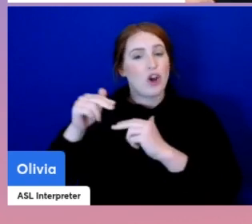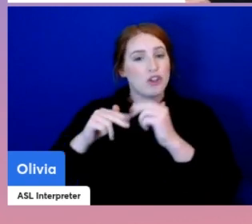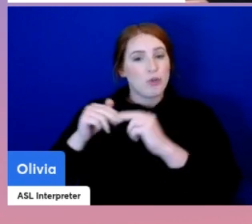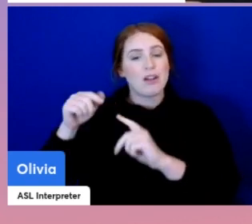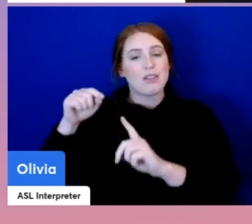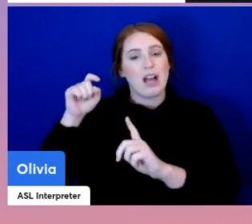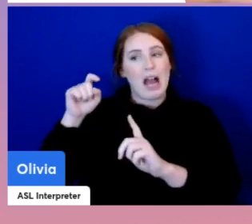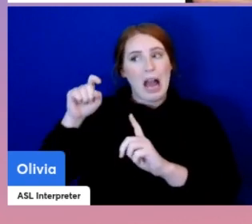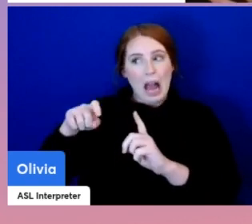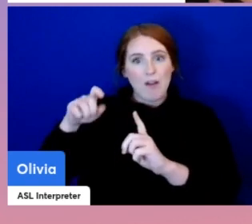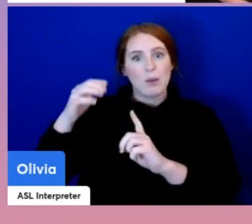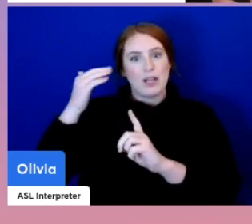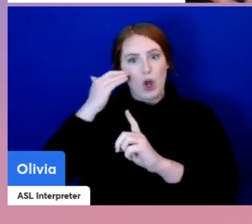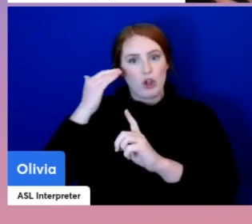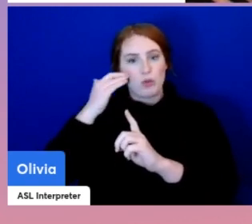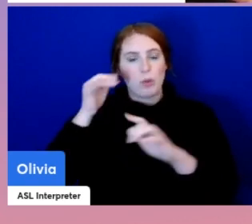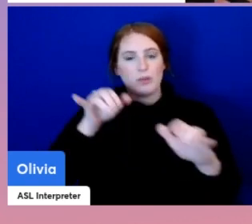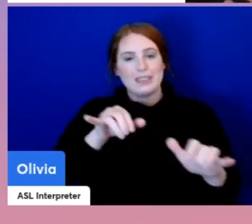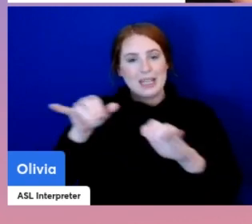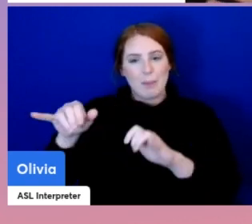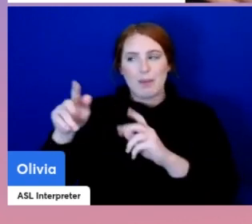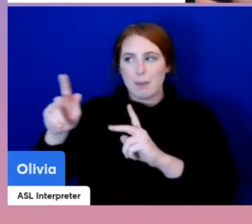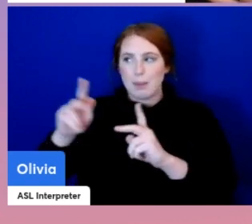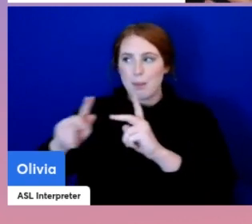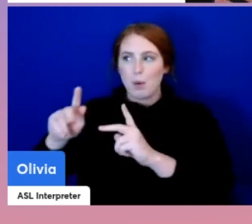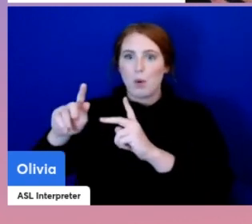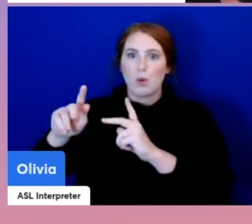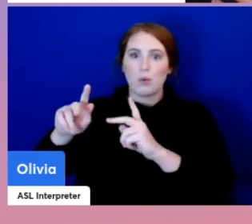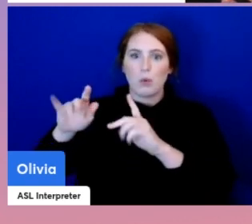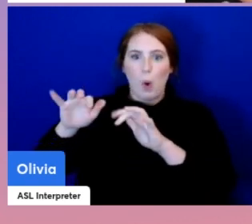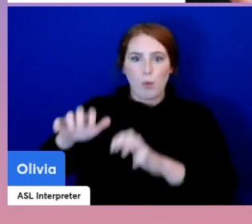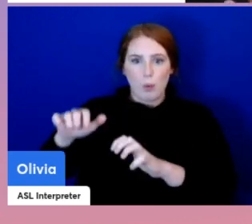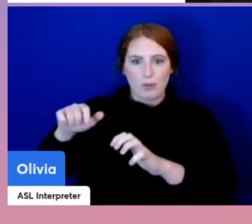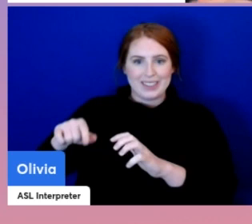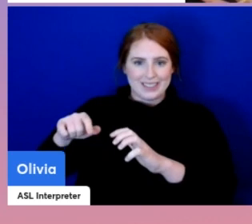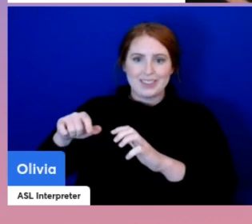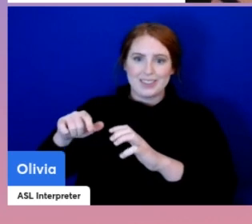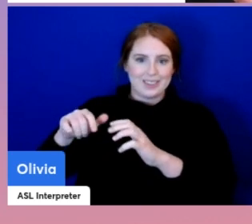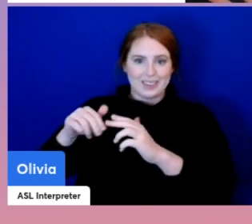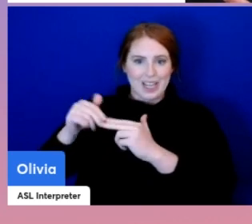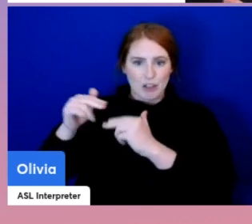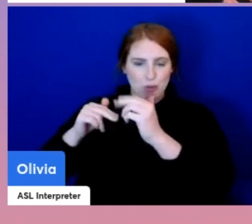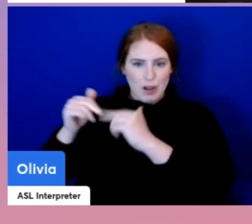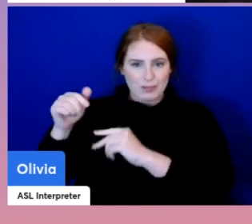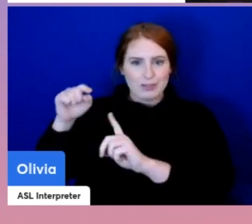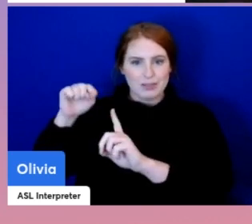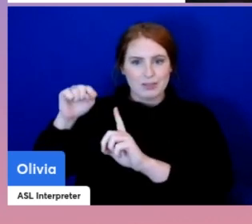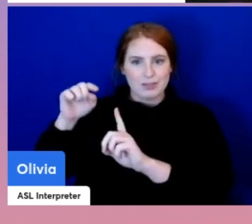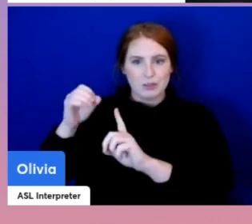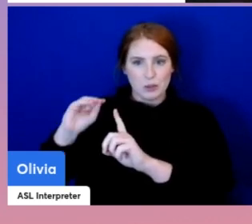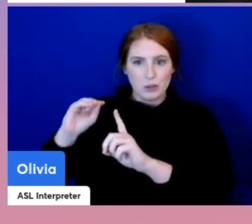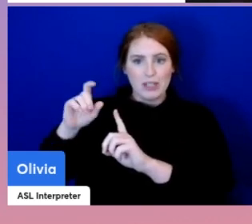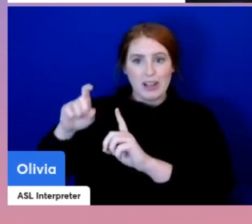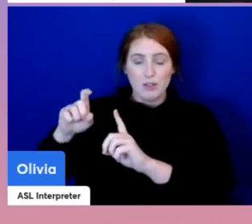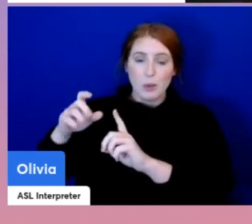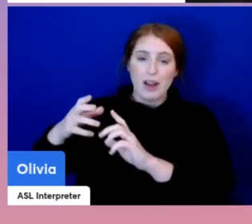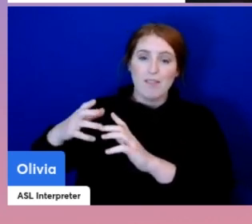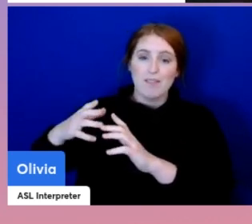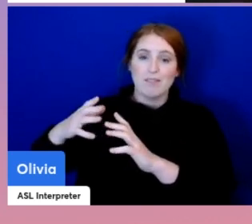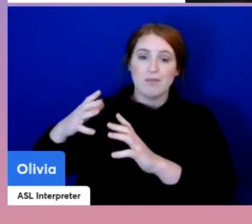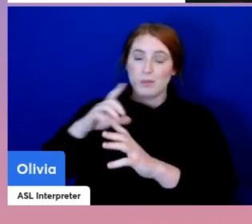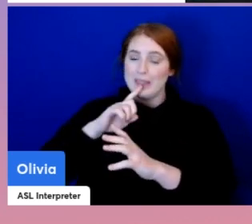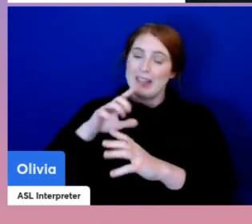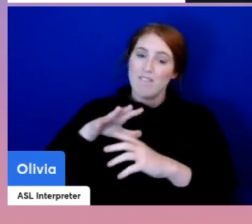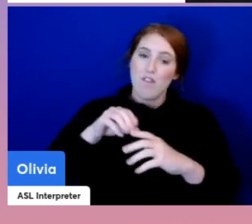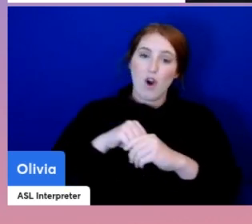who wrote the construct. And once again, we fall into the trap of slowing down productive effort and having high engagement of the security team in producing